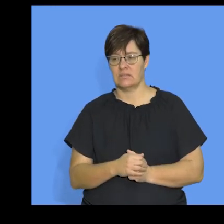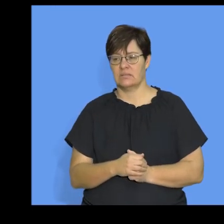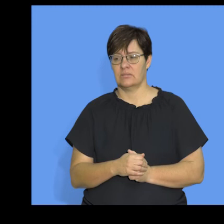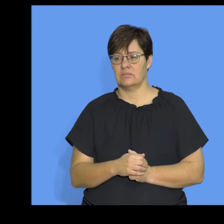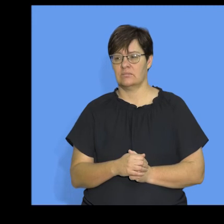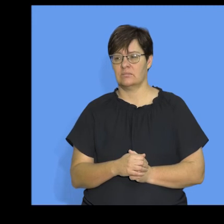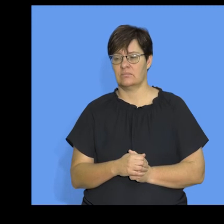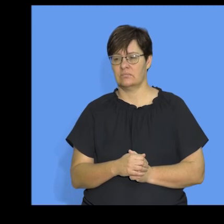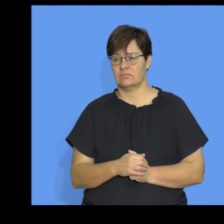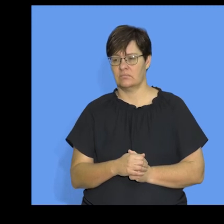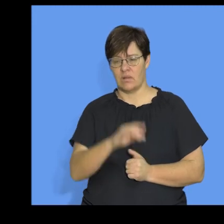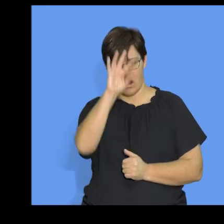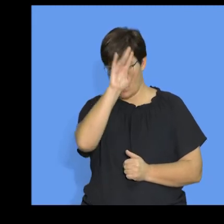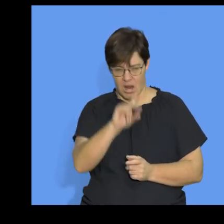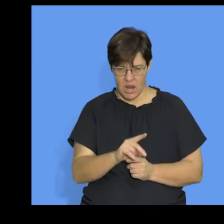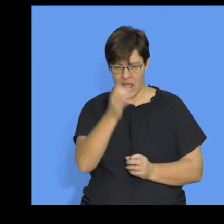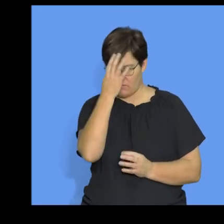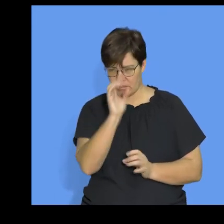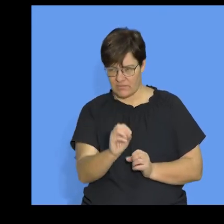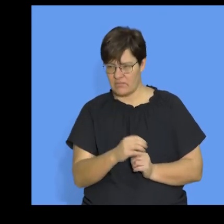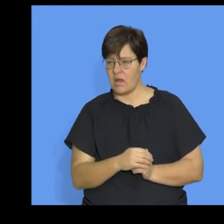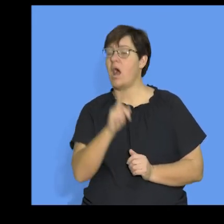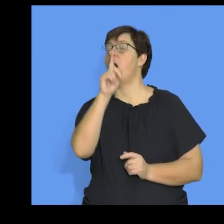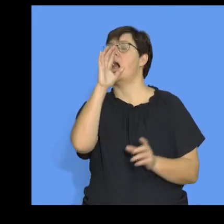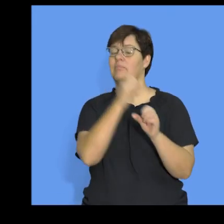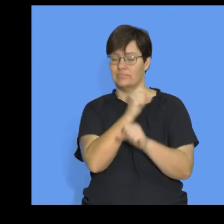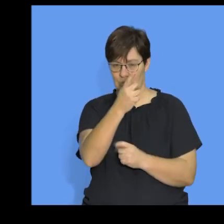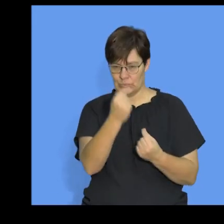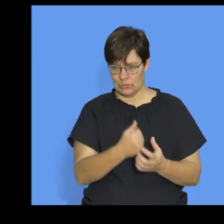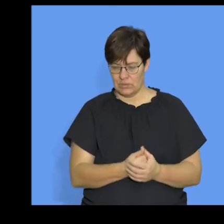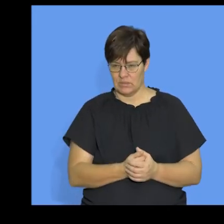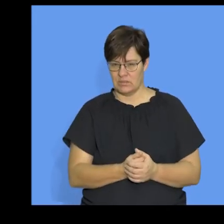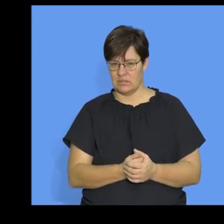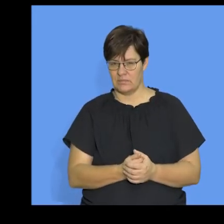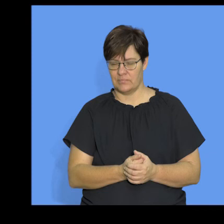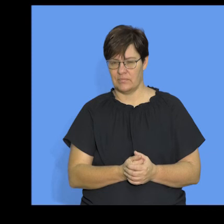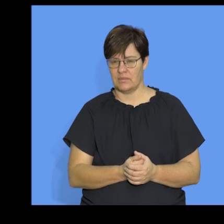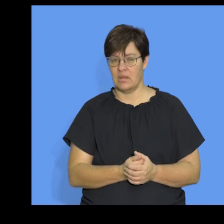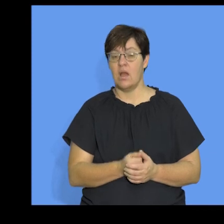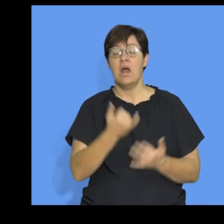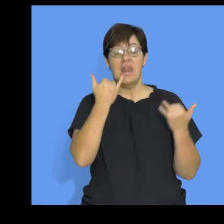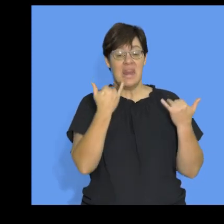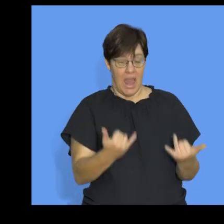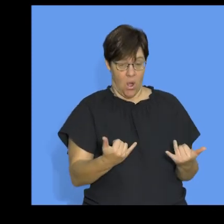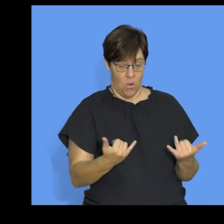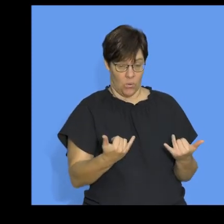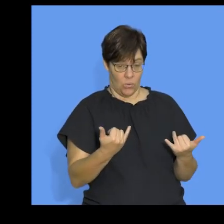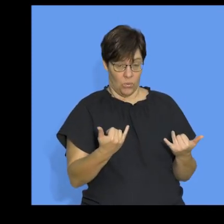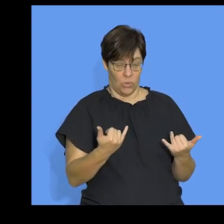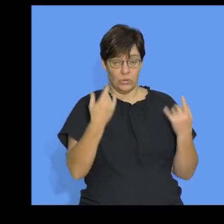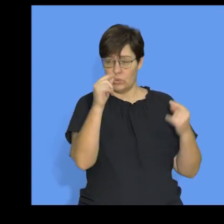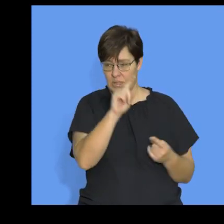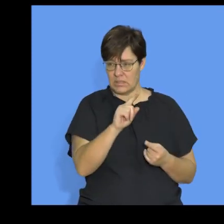we've got all that information right. Oh yes, this is what we have you to do here. Now obviously, what you now do is you add